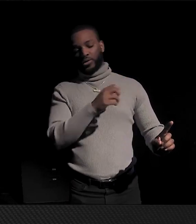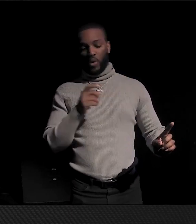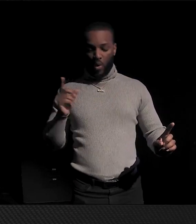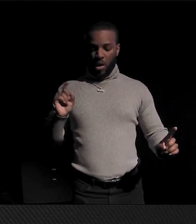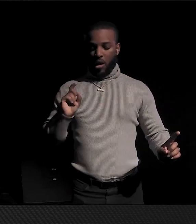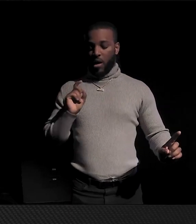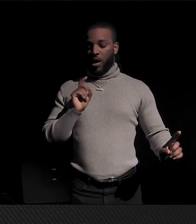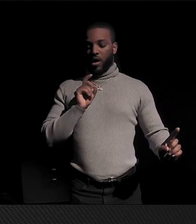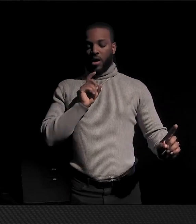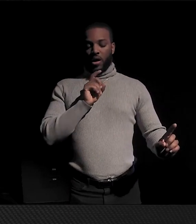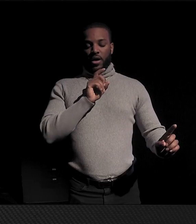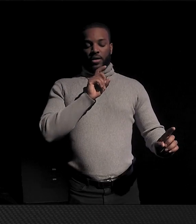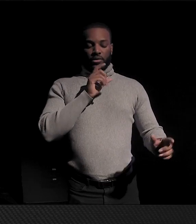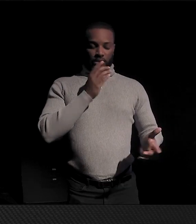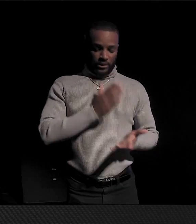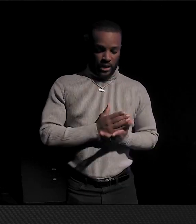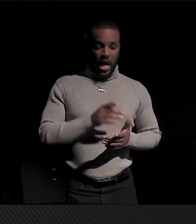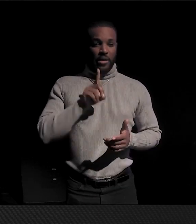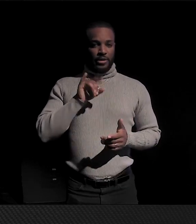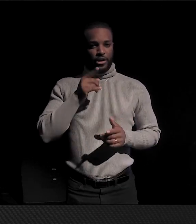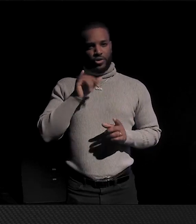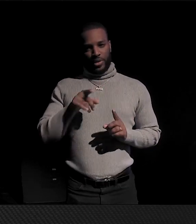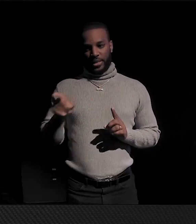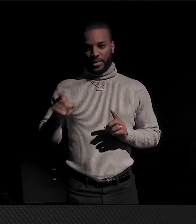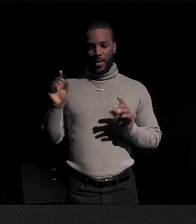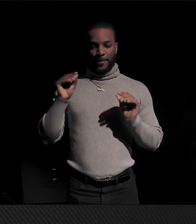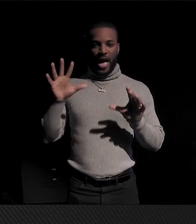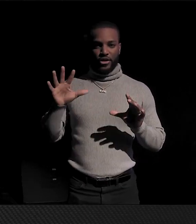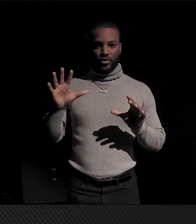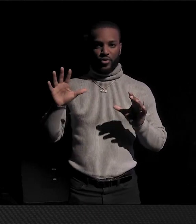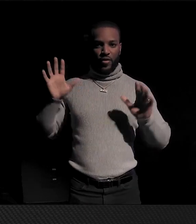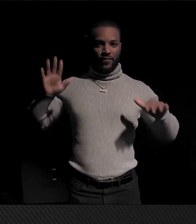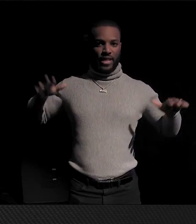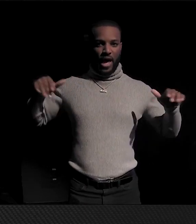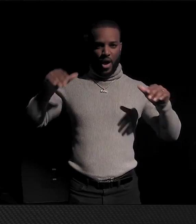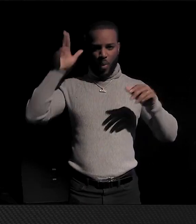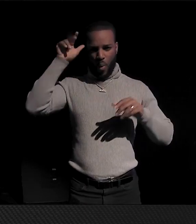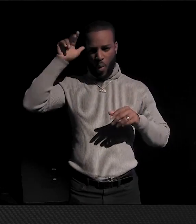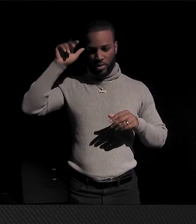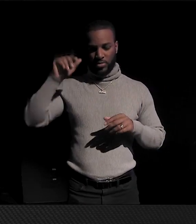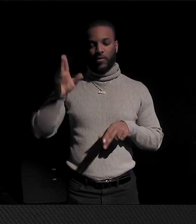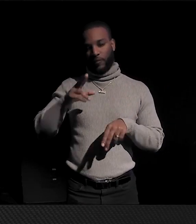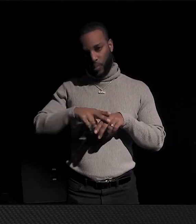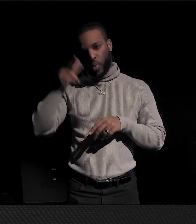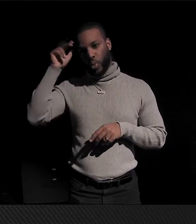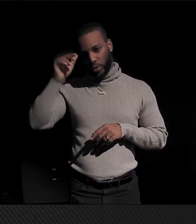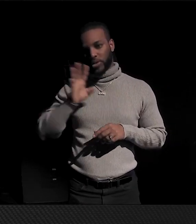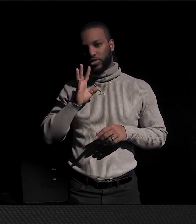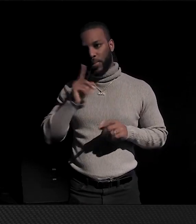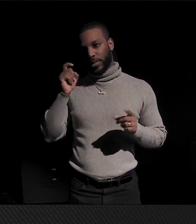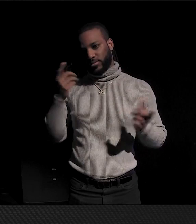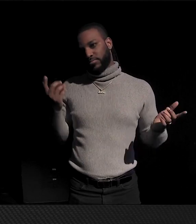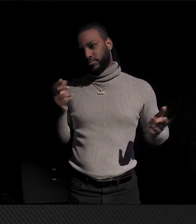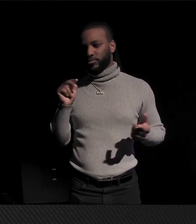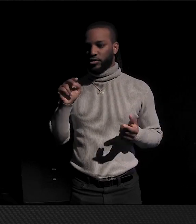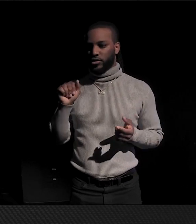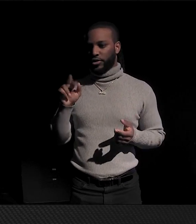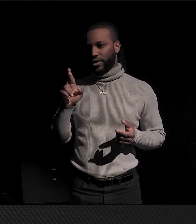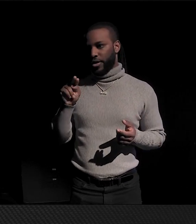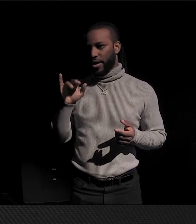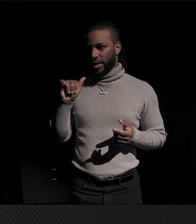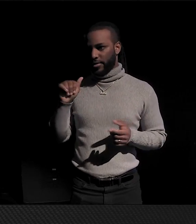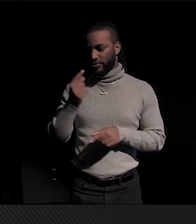stop Diggory and this magical flying horse. And the horse, of course, can talk because it's Narnia, right?